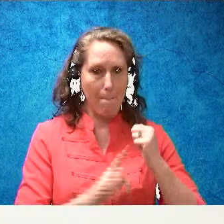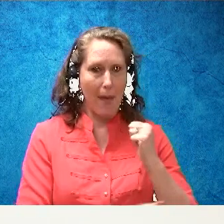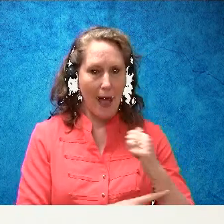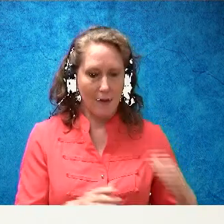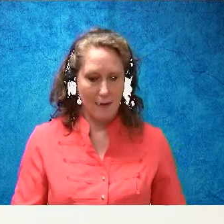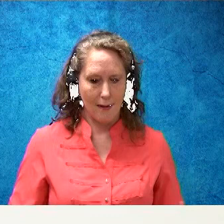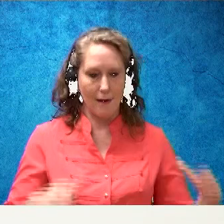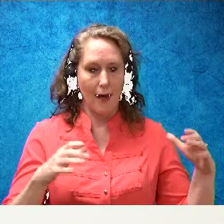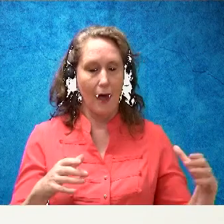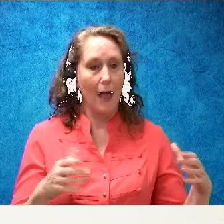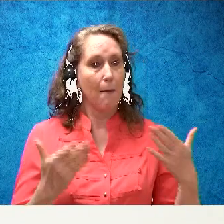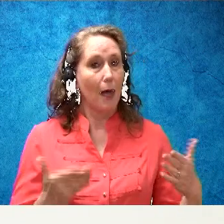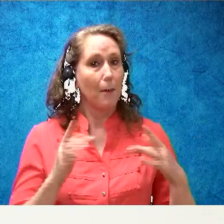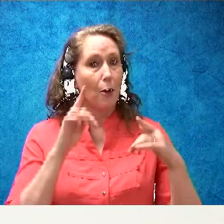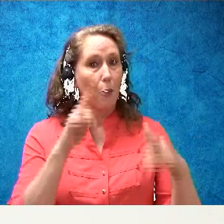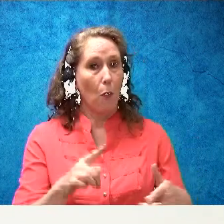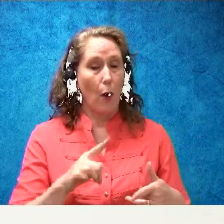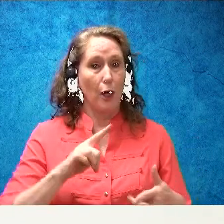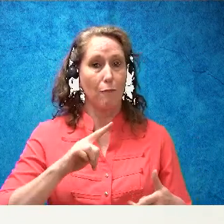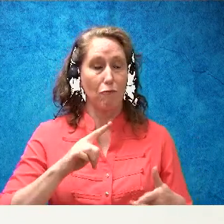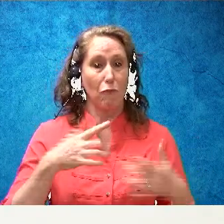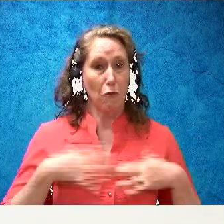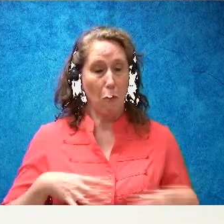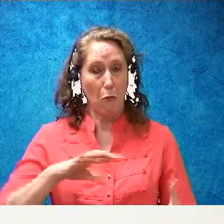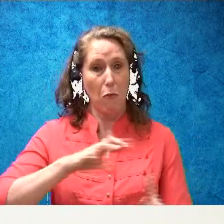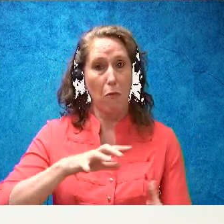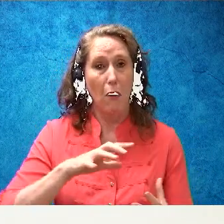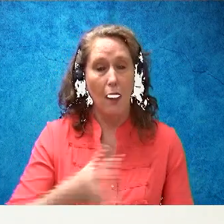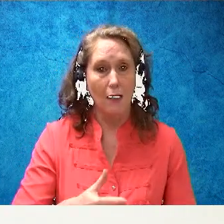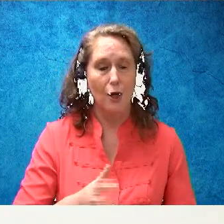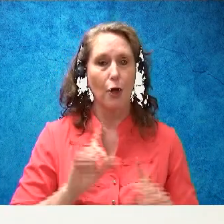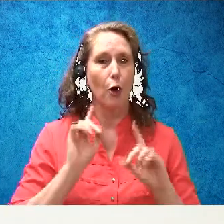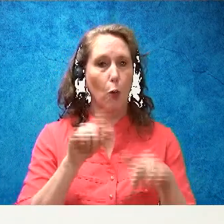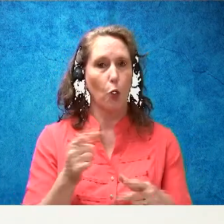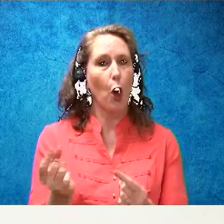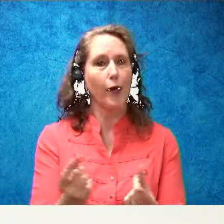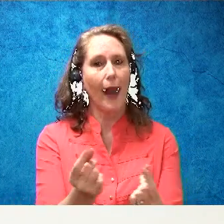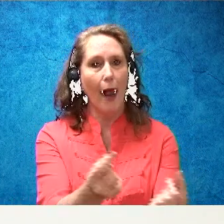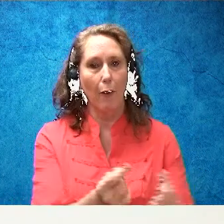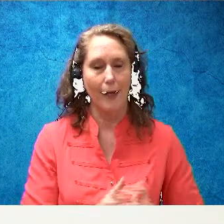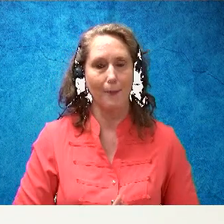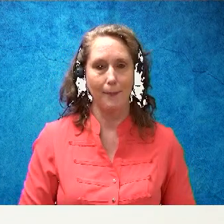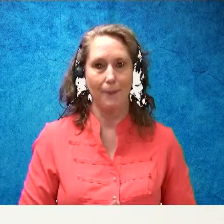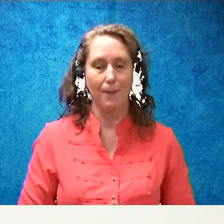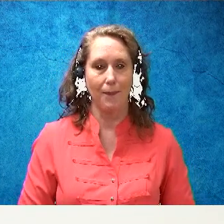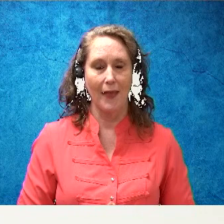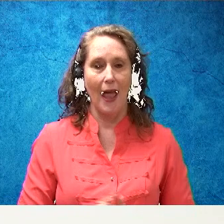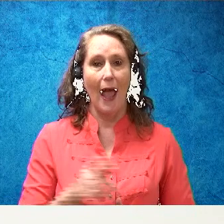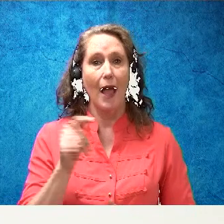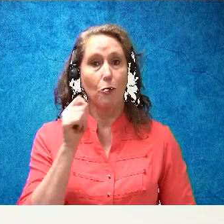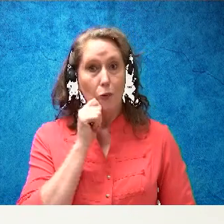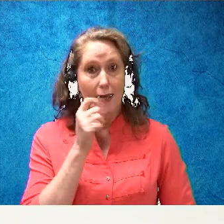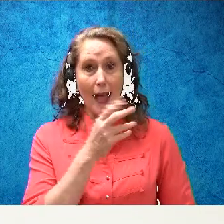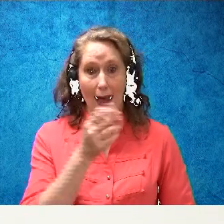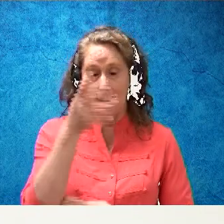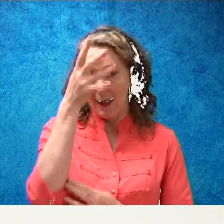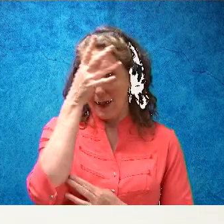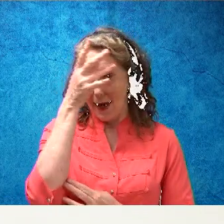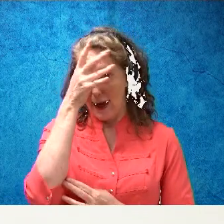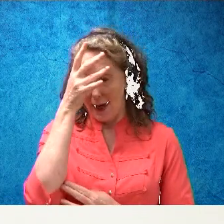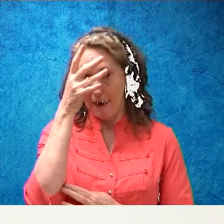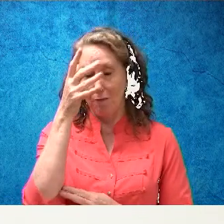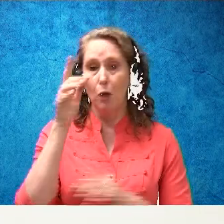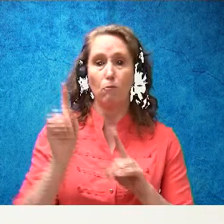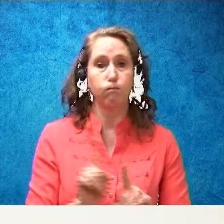Maybe to go wash their clothes. Yeah, all right. So they're going on an errand. Trixie and her daddy went down